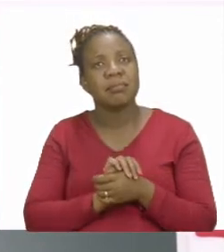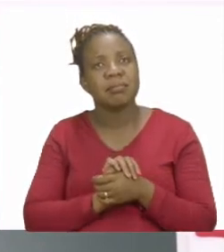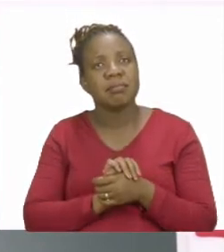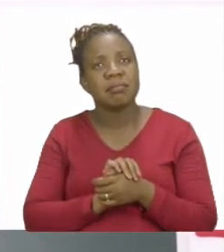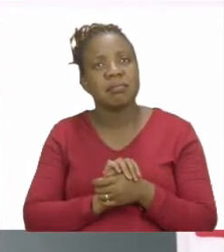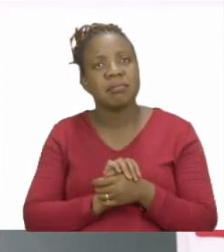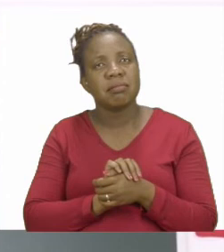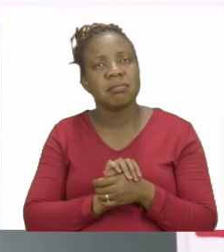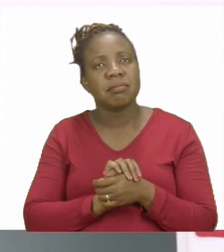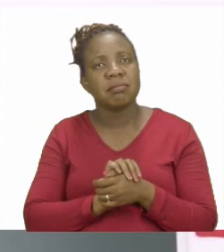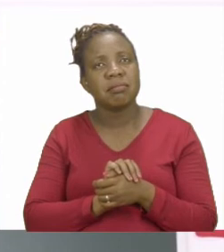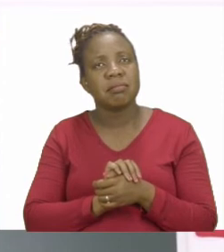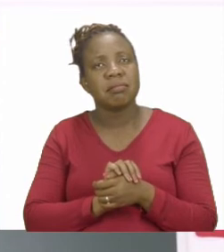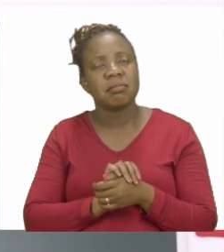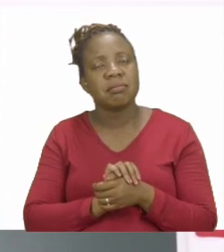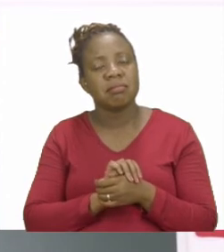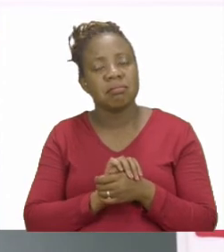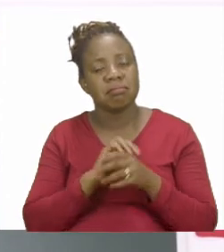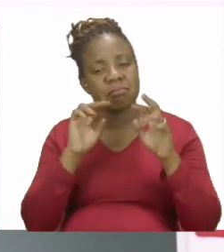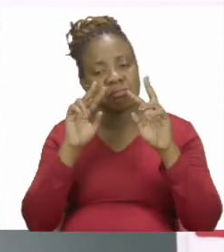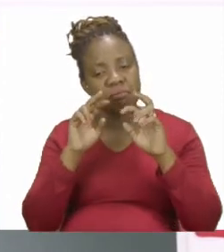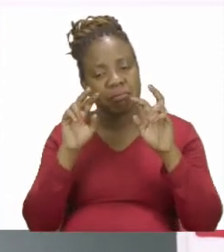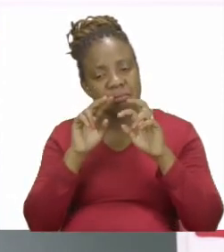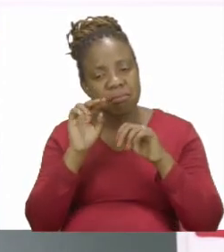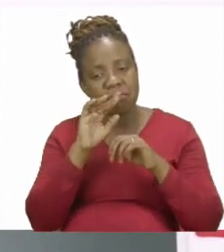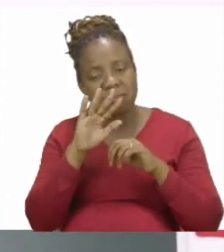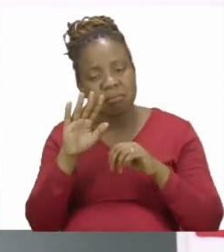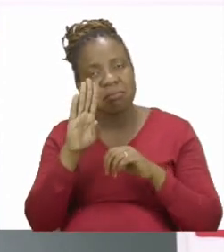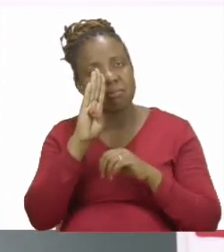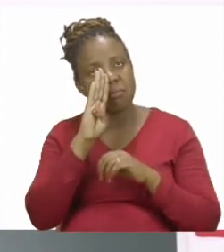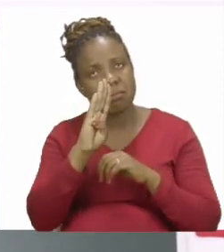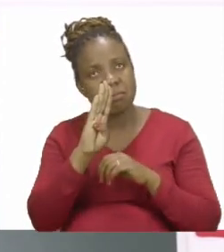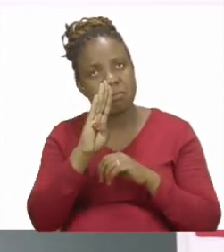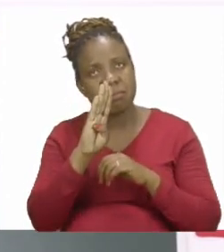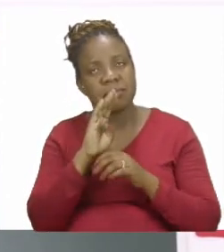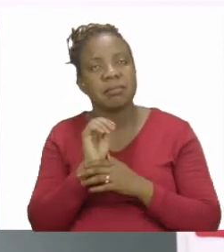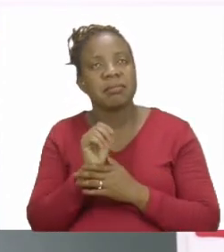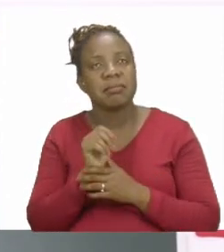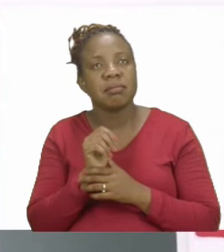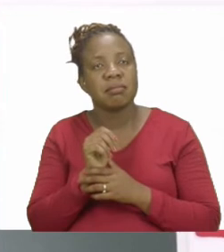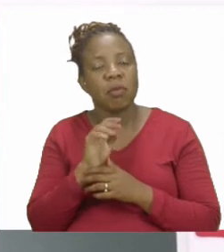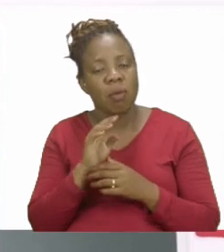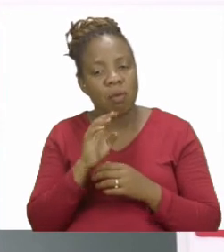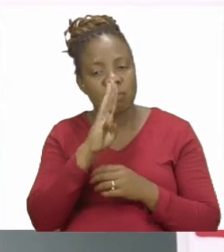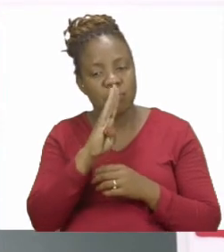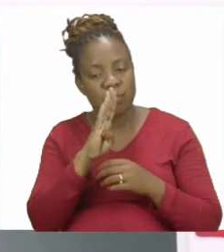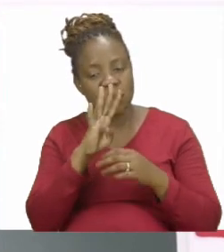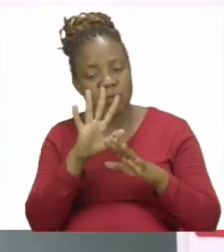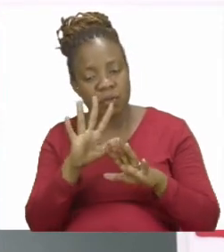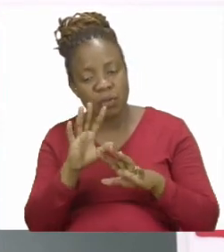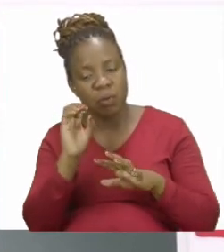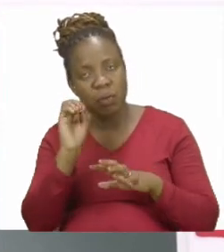to find the letter B. And the next letter is the letter O.